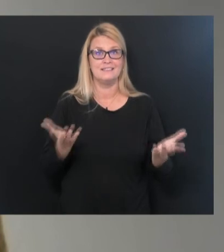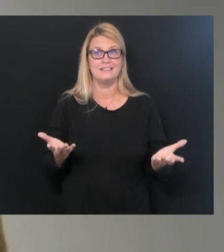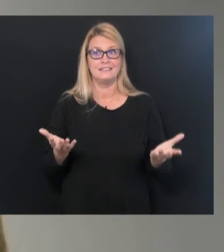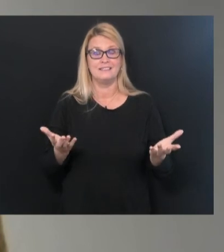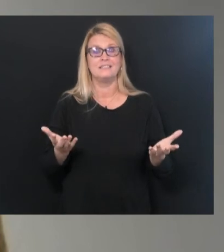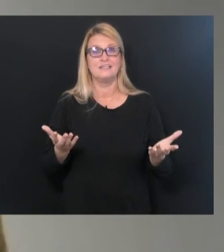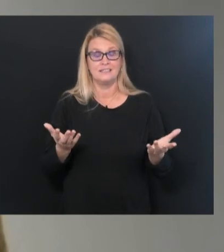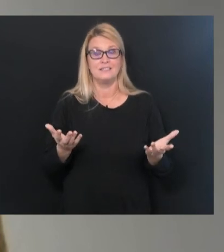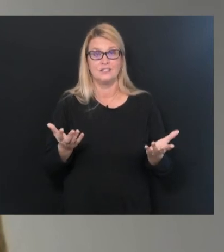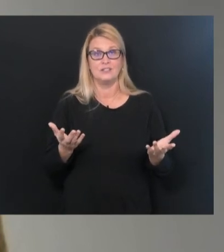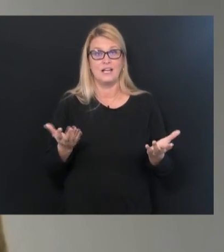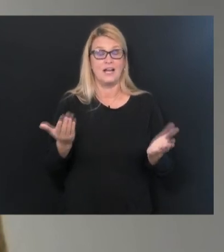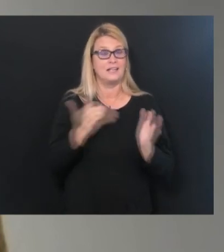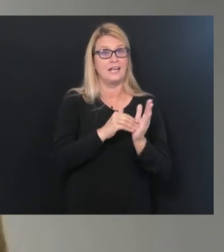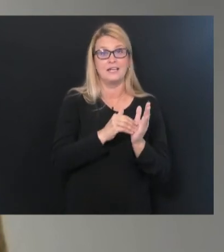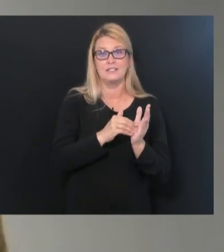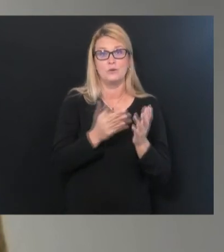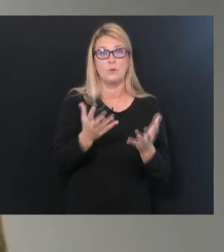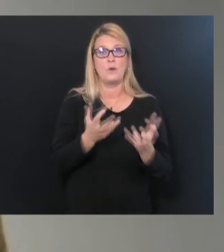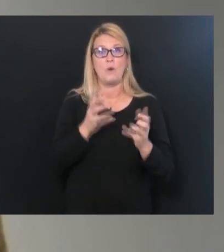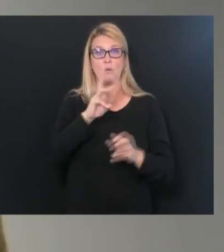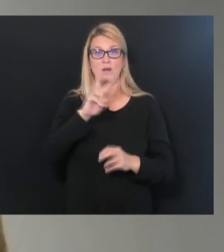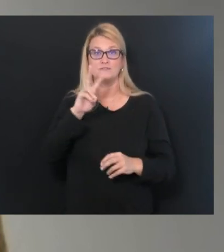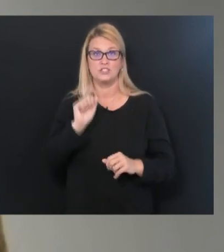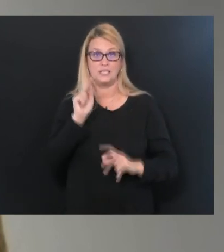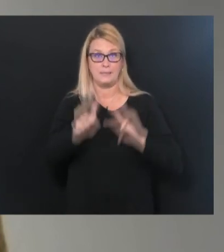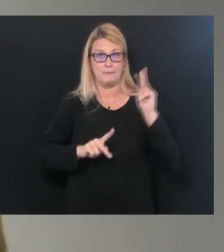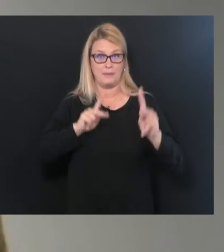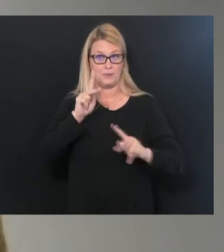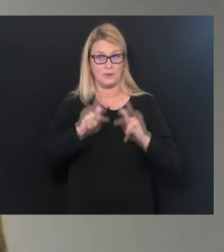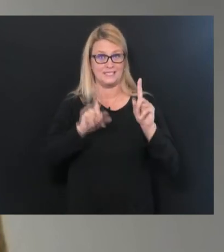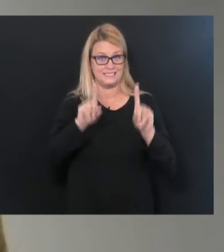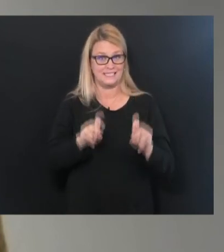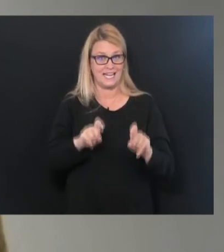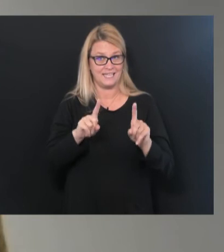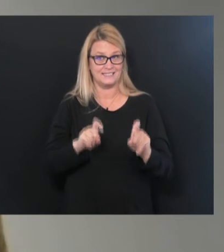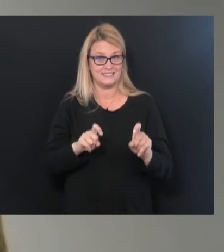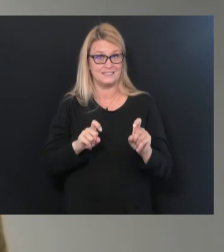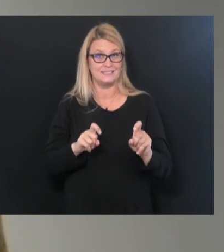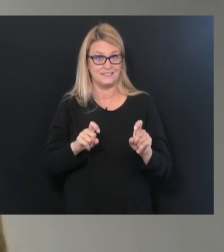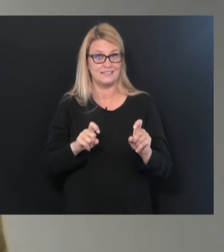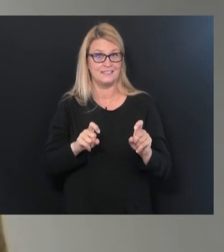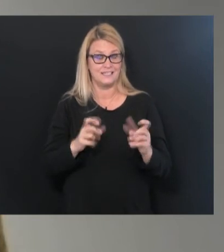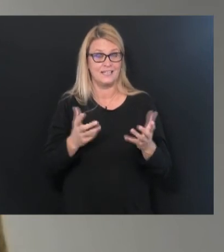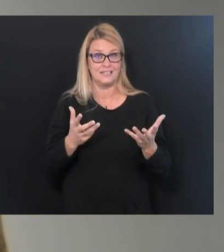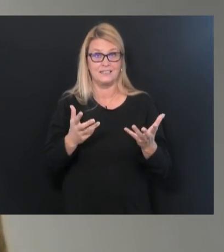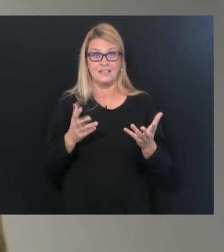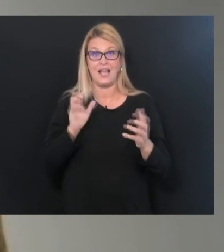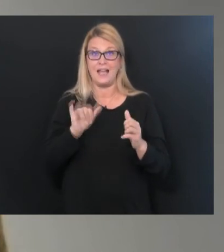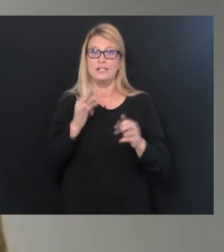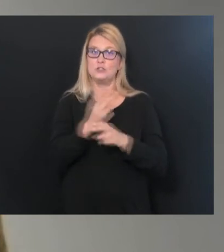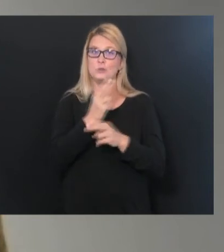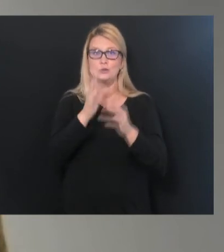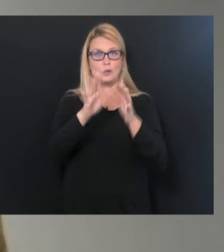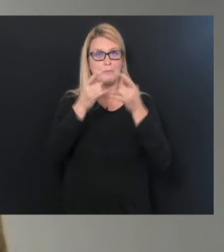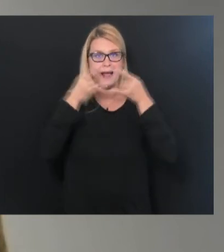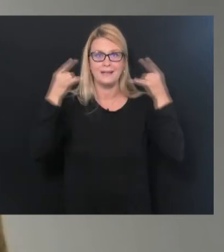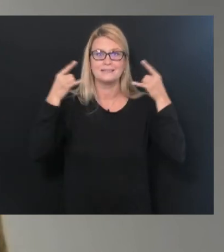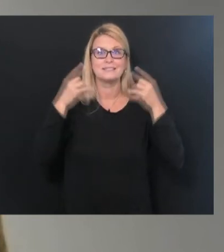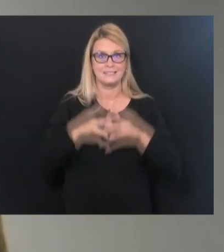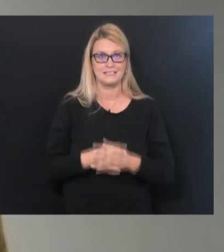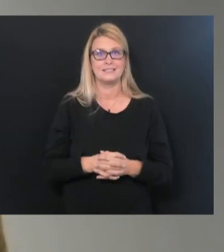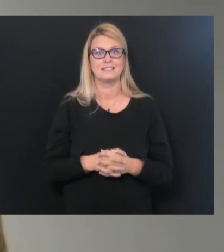option. So again, we want West Virginians to test. It's how we fight this disease right now, that and masks. So again, please wear your mask